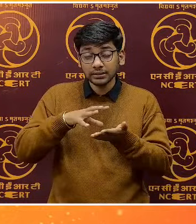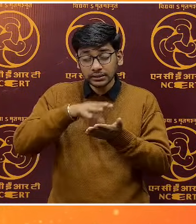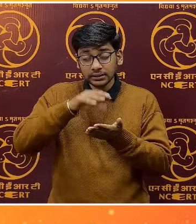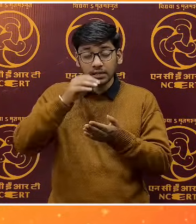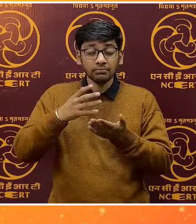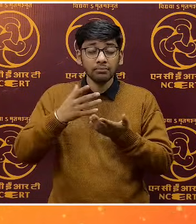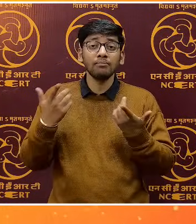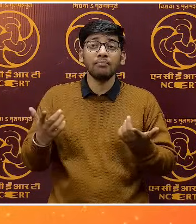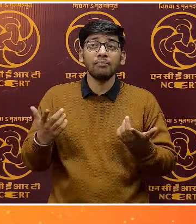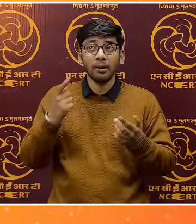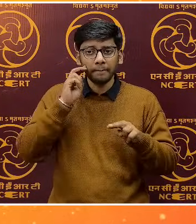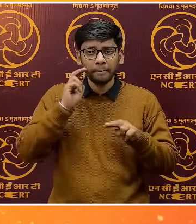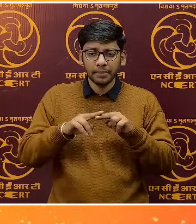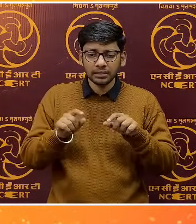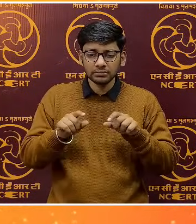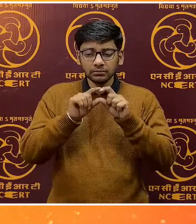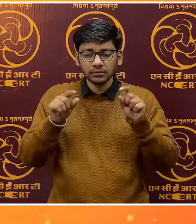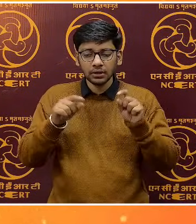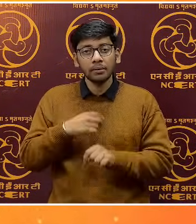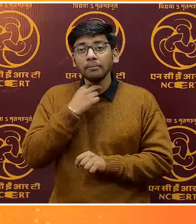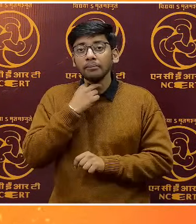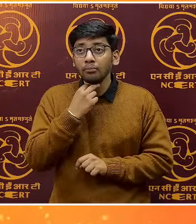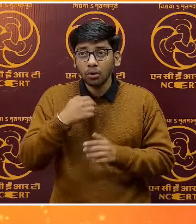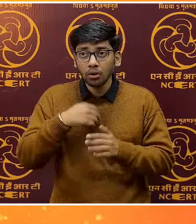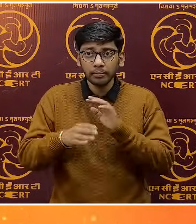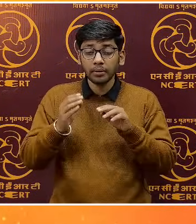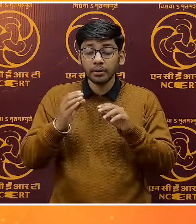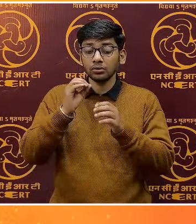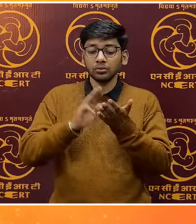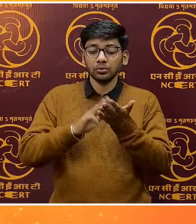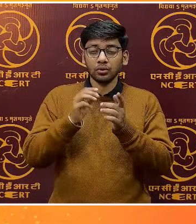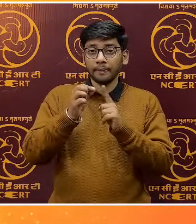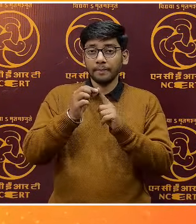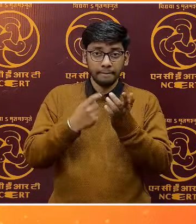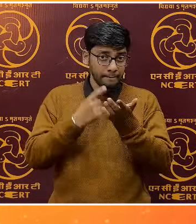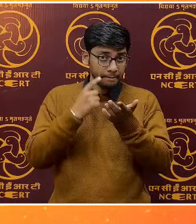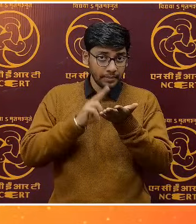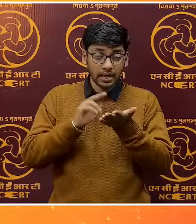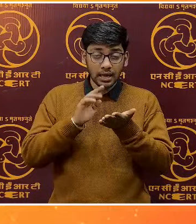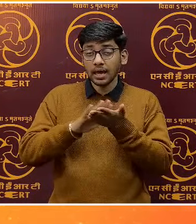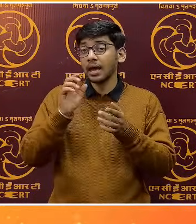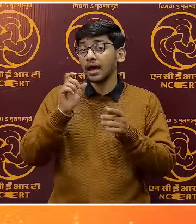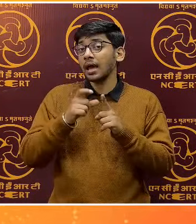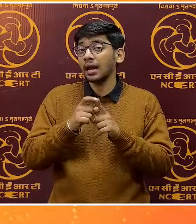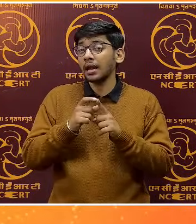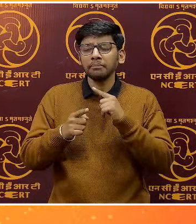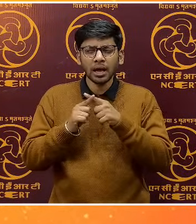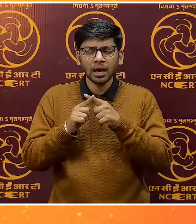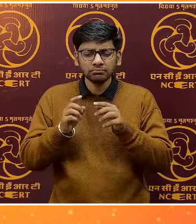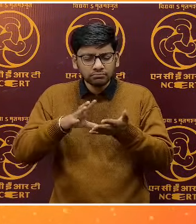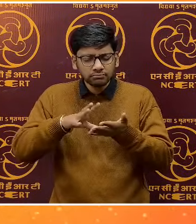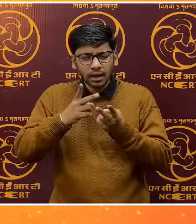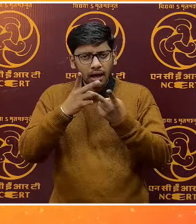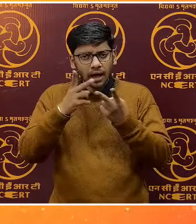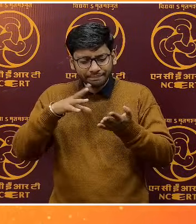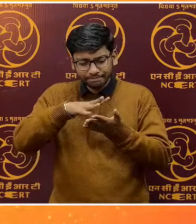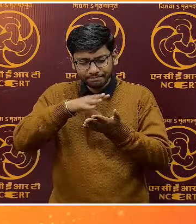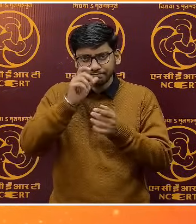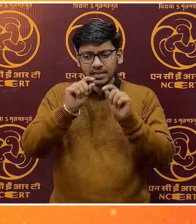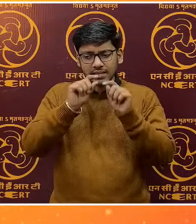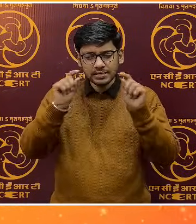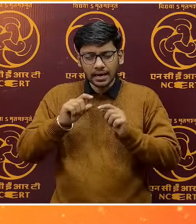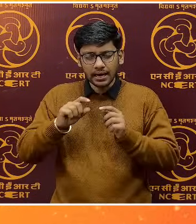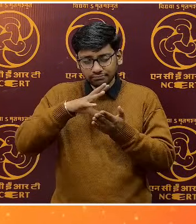language, right? They'll think about this, they'll comprehend what is going on in this picture, and through that they can form different